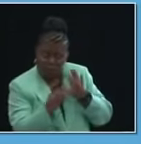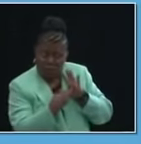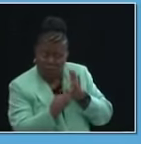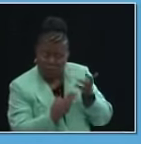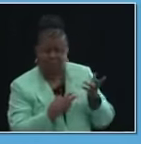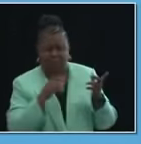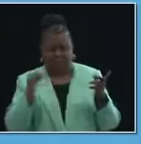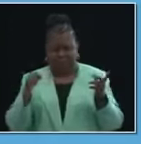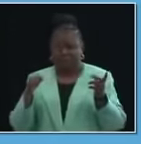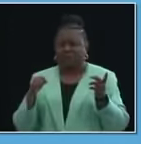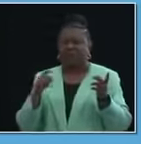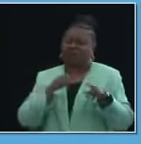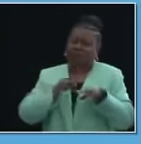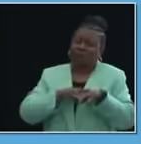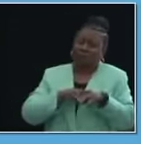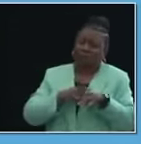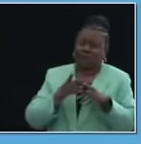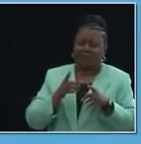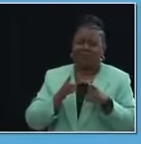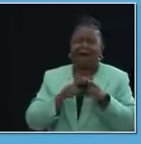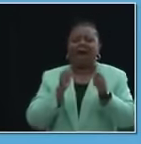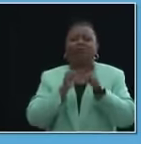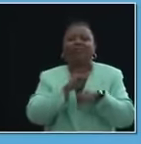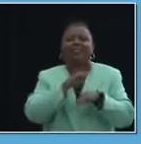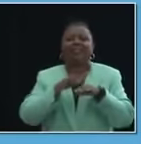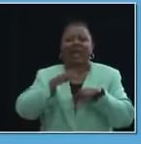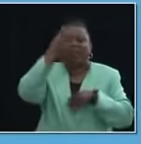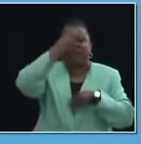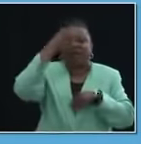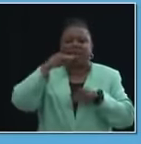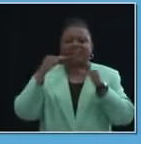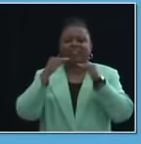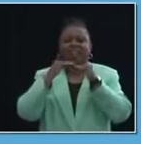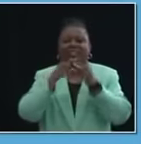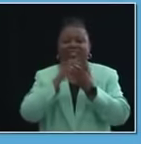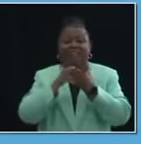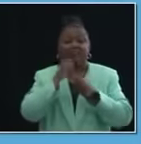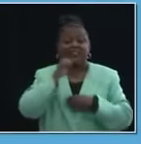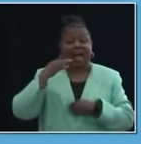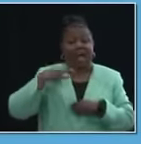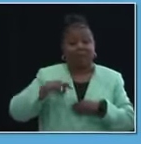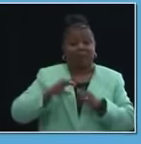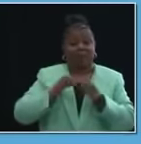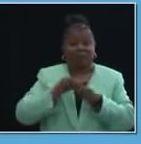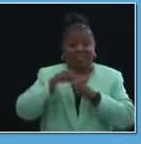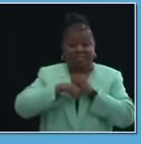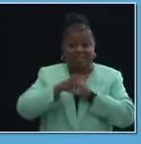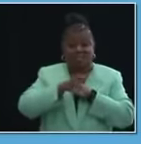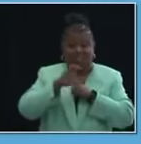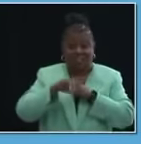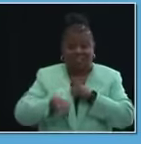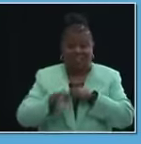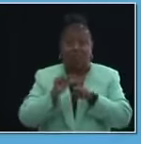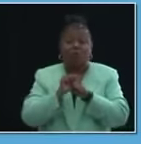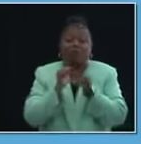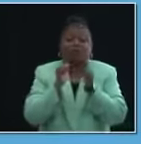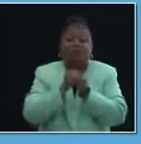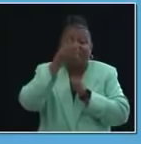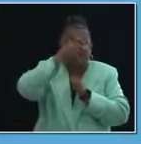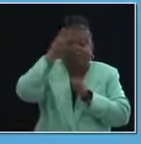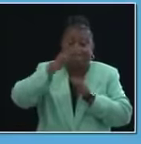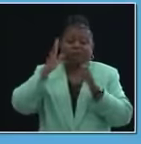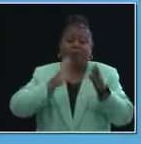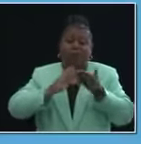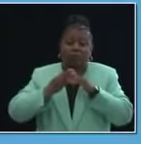represent? Sure. Of course, Your Honor. I'm with the National Immigrant Justice Center. We're a nonprofit organization in Chicago that works with the immigrant